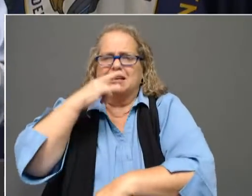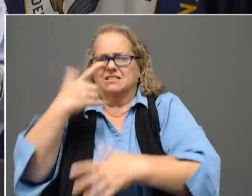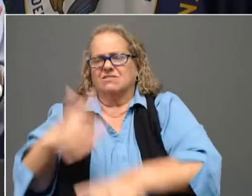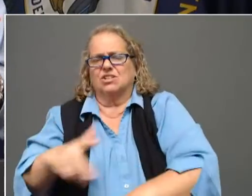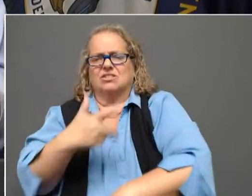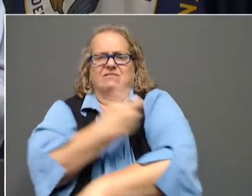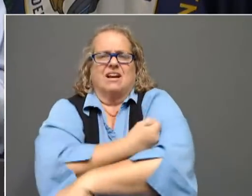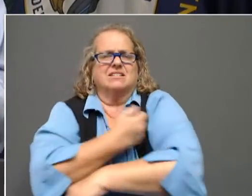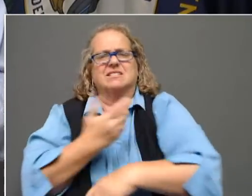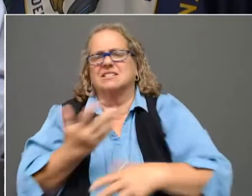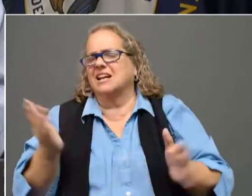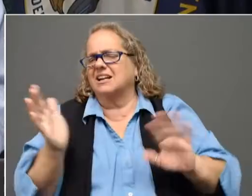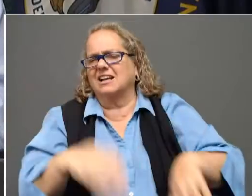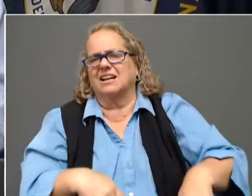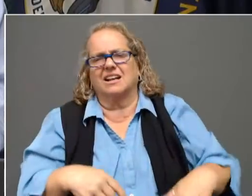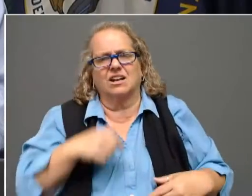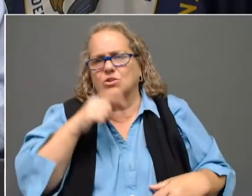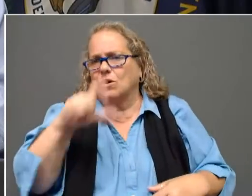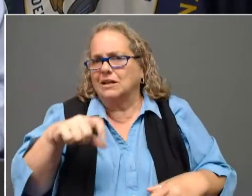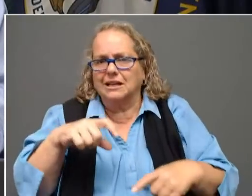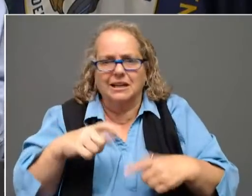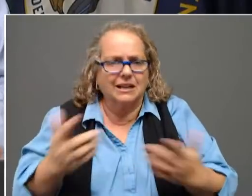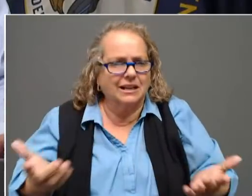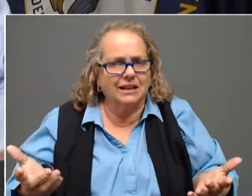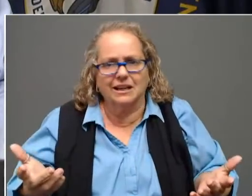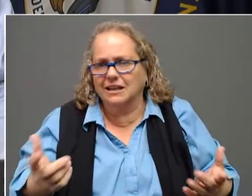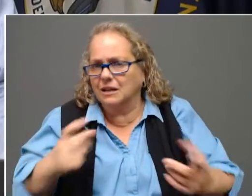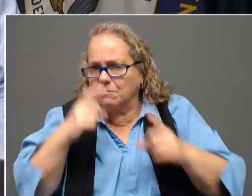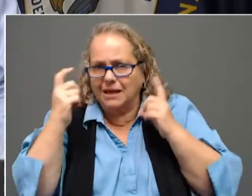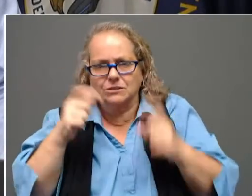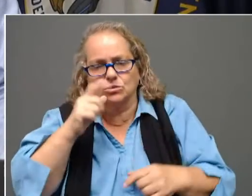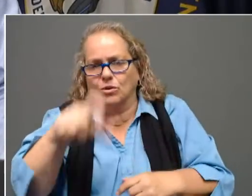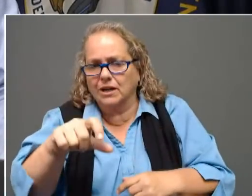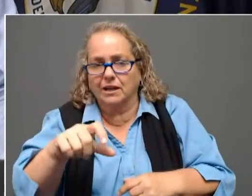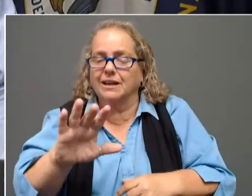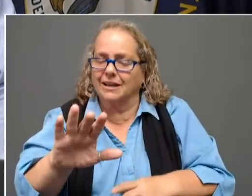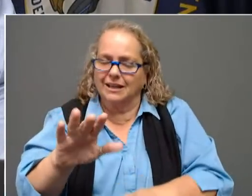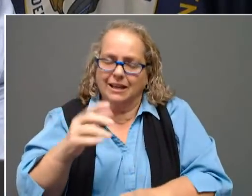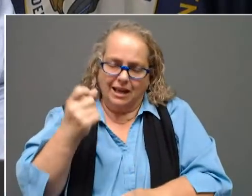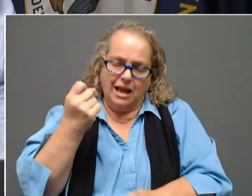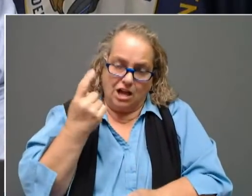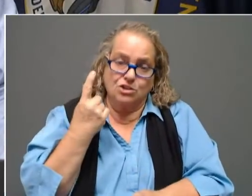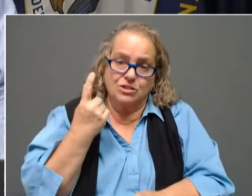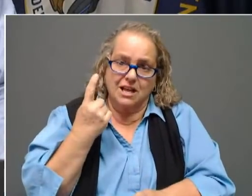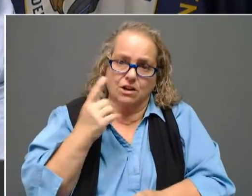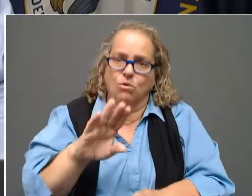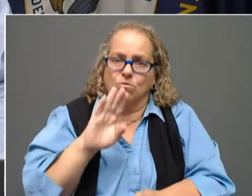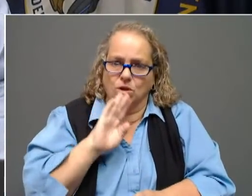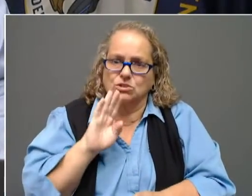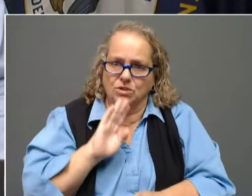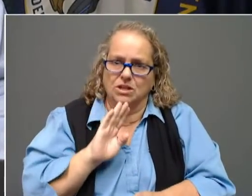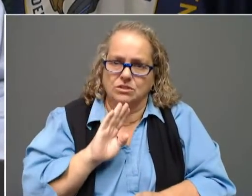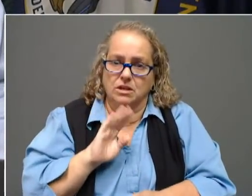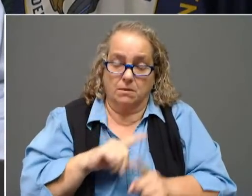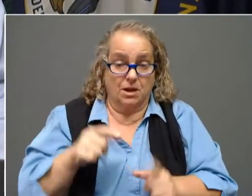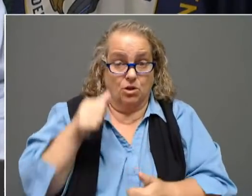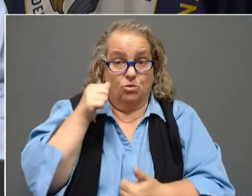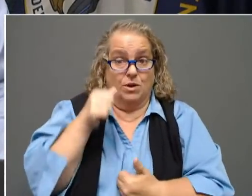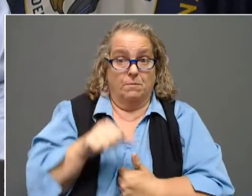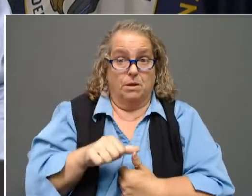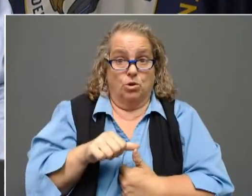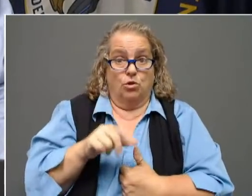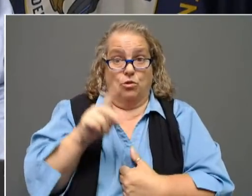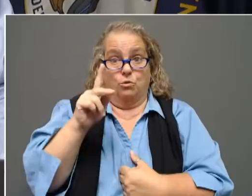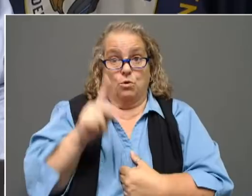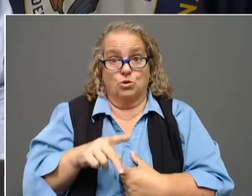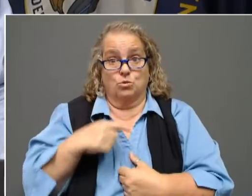mean, come on. And what I'd say to them is, I understand that frustration, but remember the person that we're trying